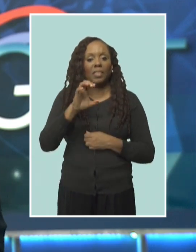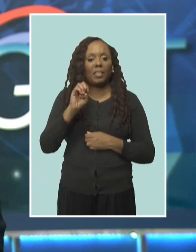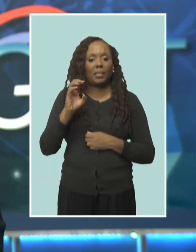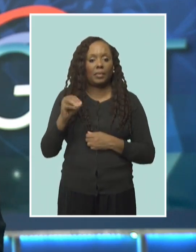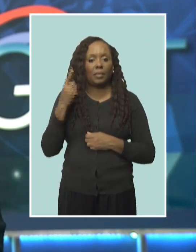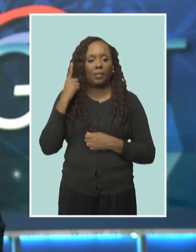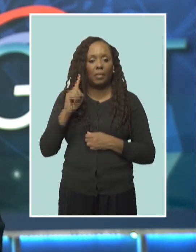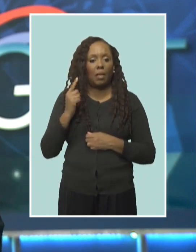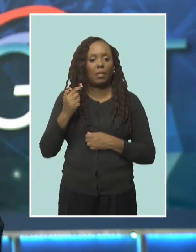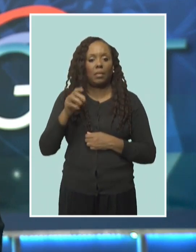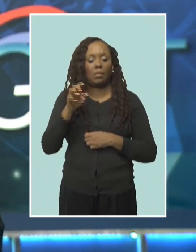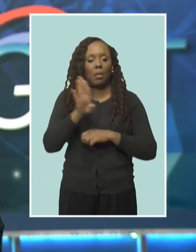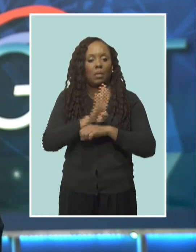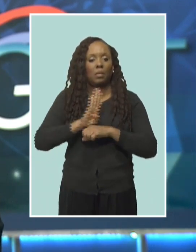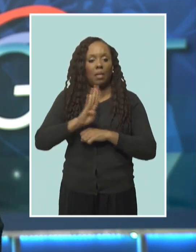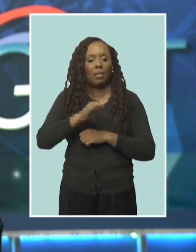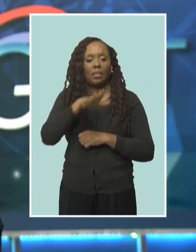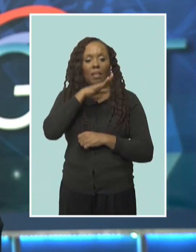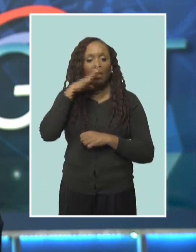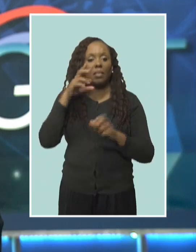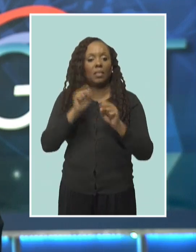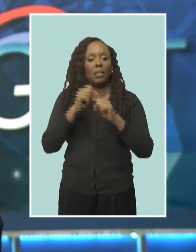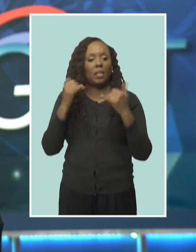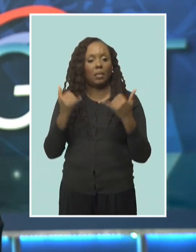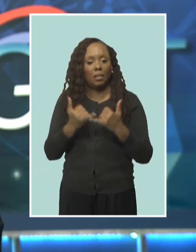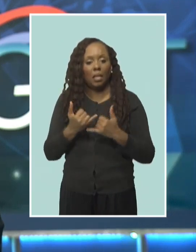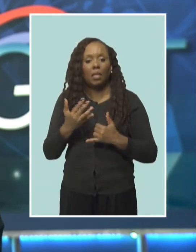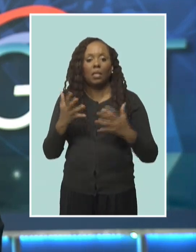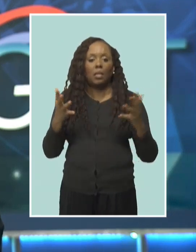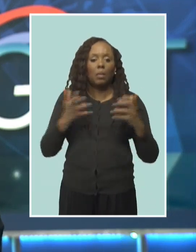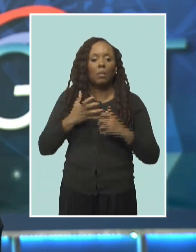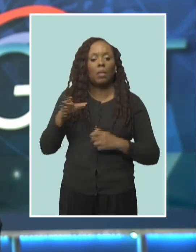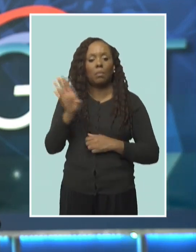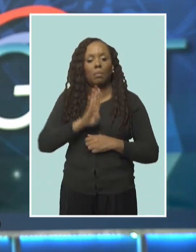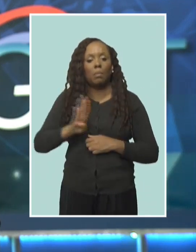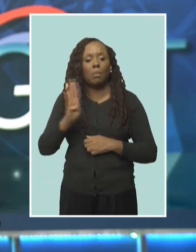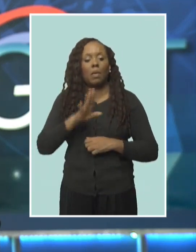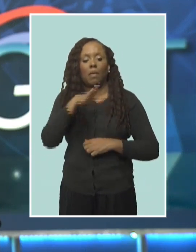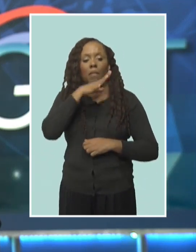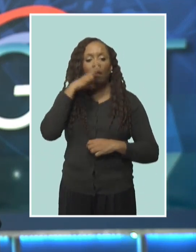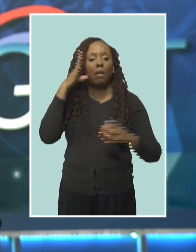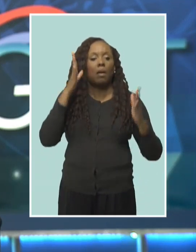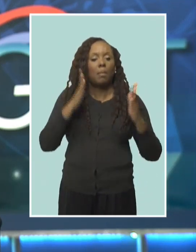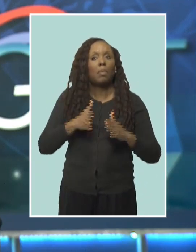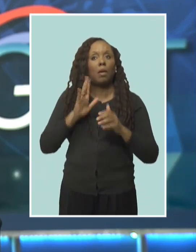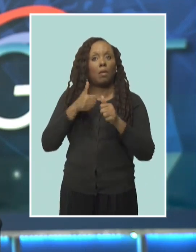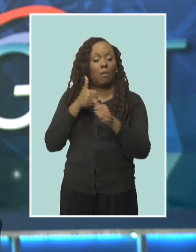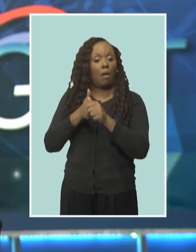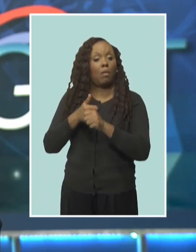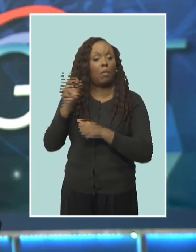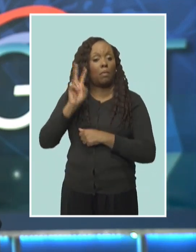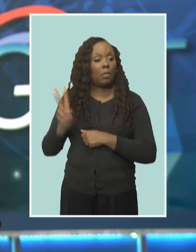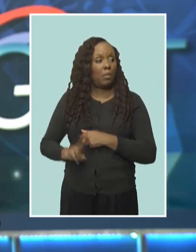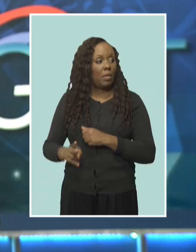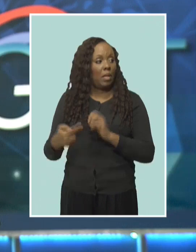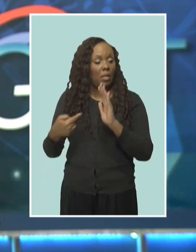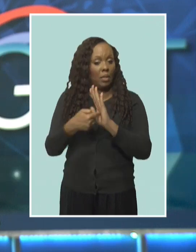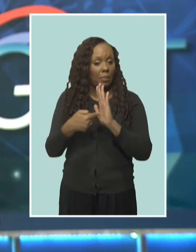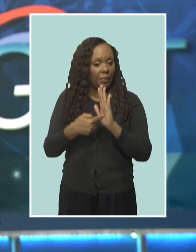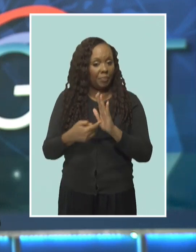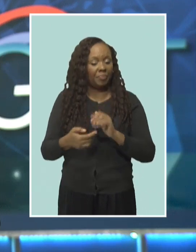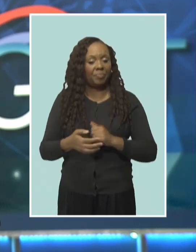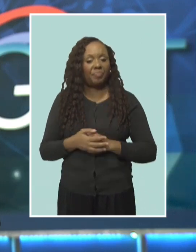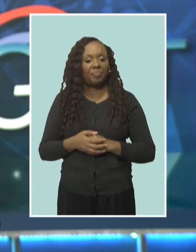of the Barbados Agricultural Society, James Paul, says he will be pushing for Barbadian farmers to follow Venezuela's